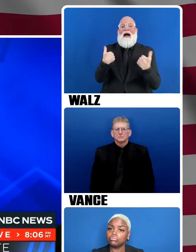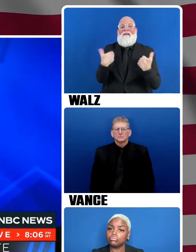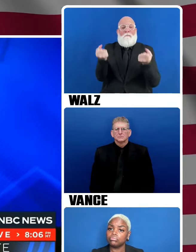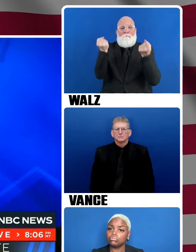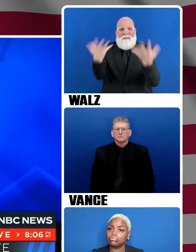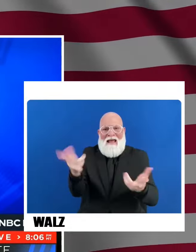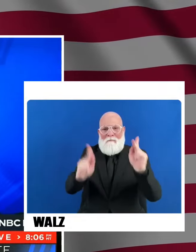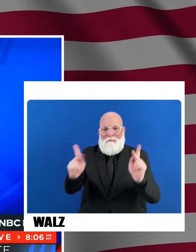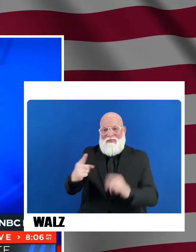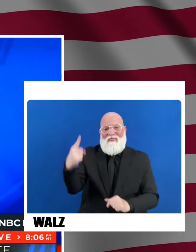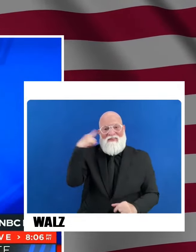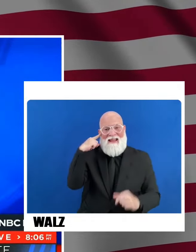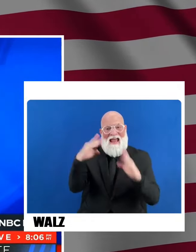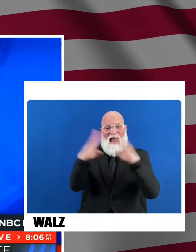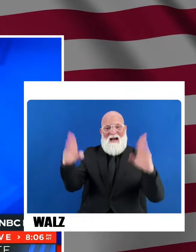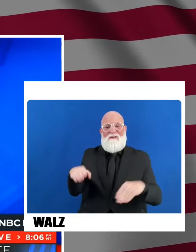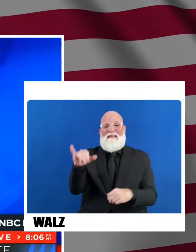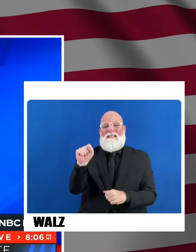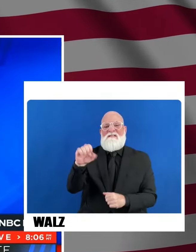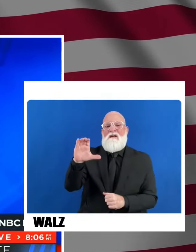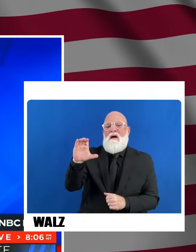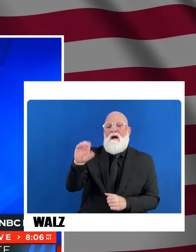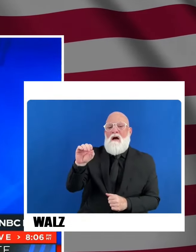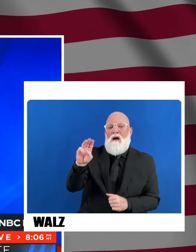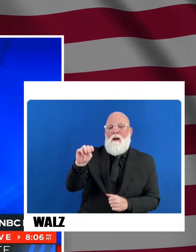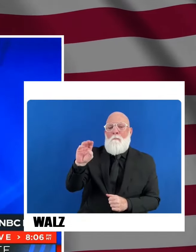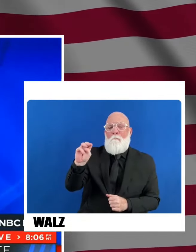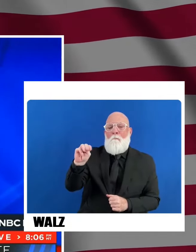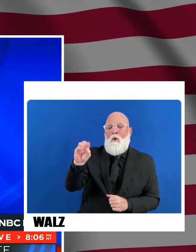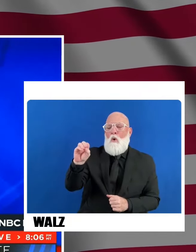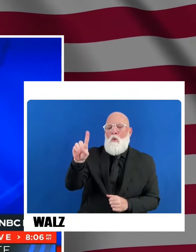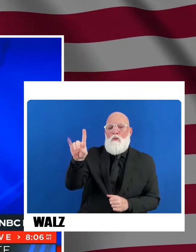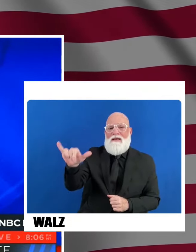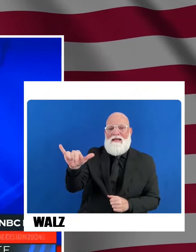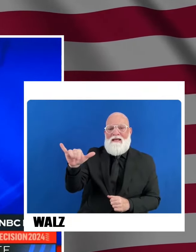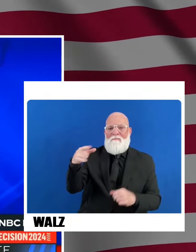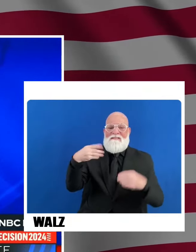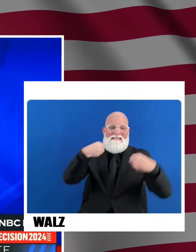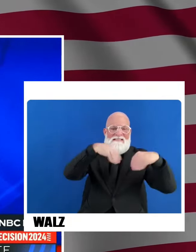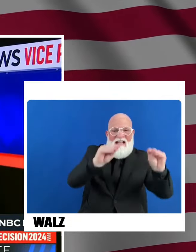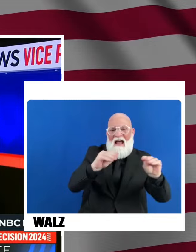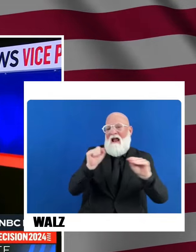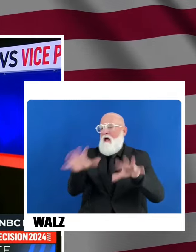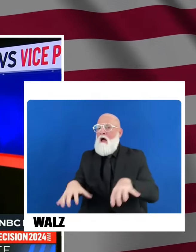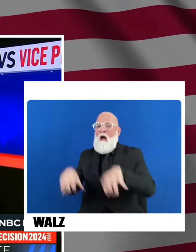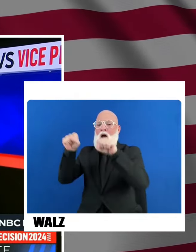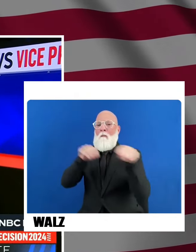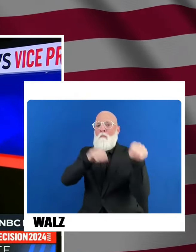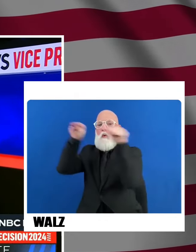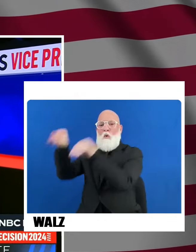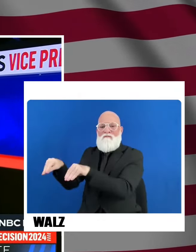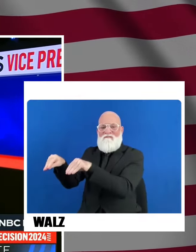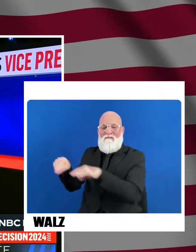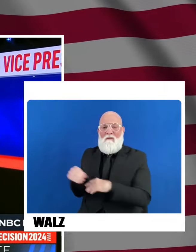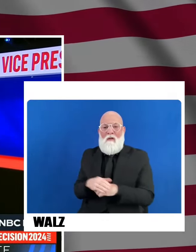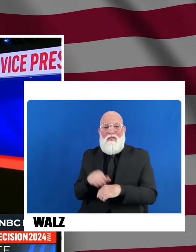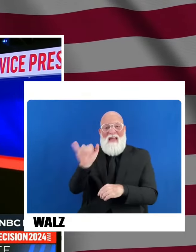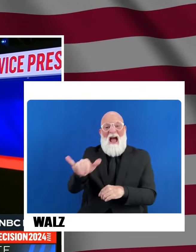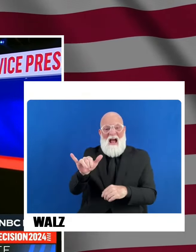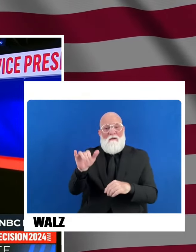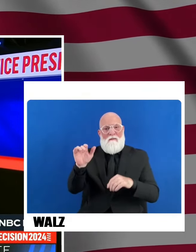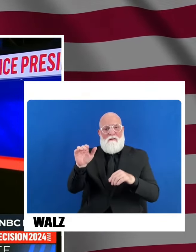can be bought up, it can be shifted, it can be moved around. Those are not folks living in those houses. Those of you listening tonight, that house is a big deal.